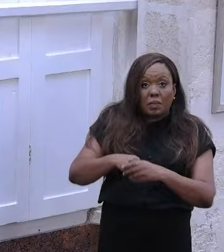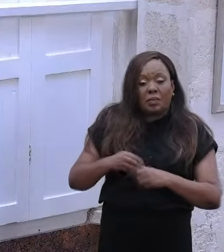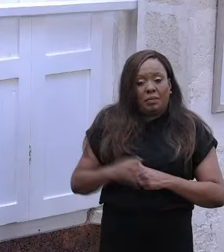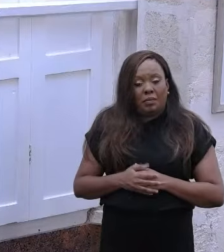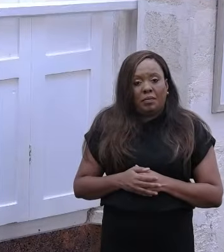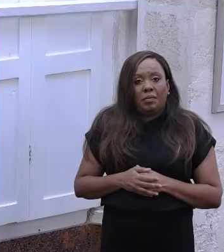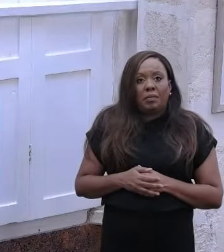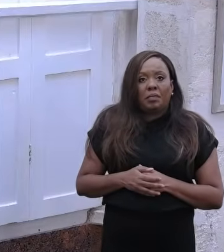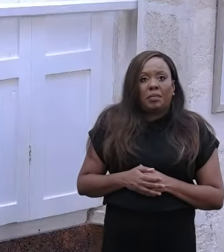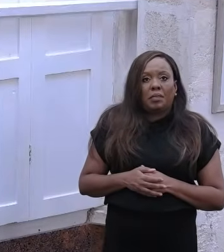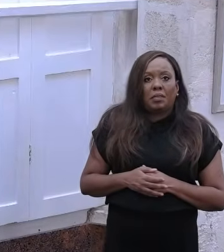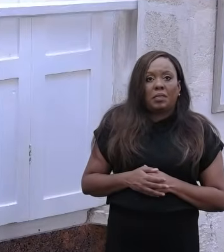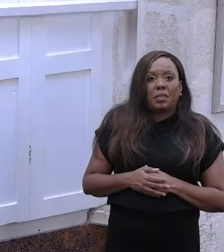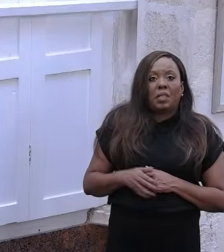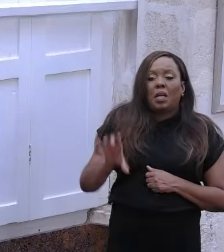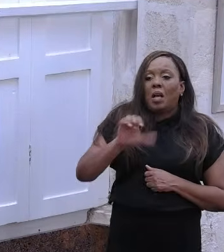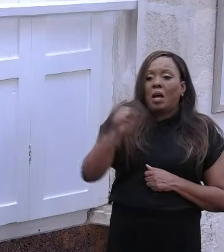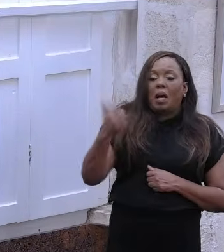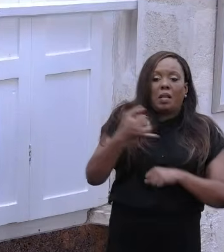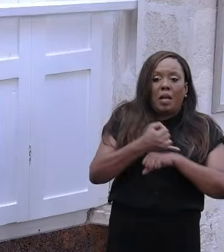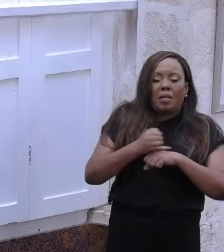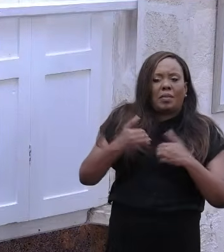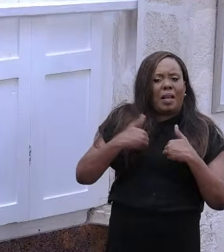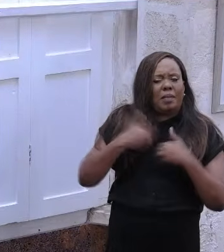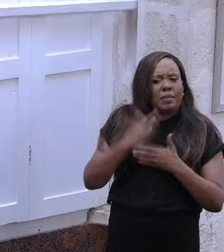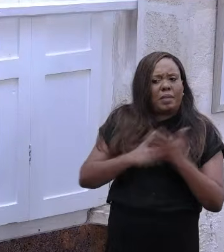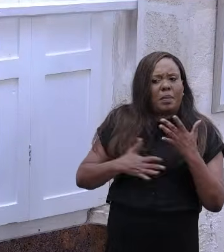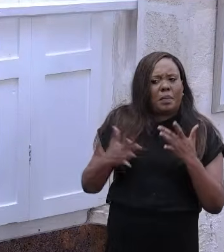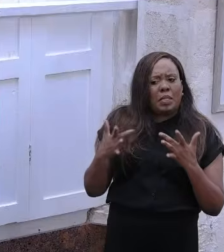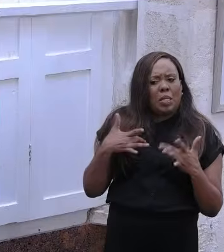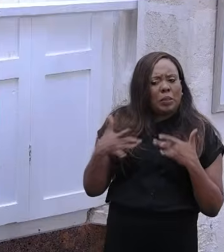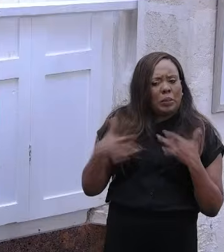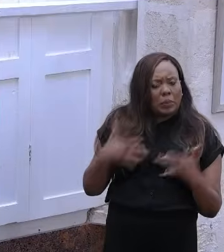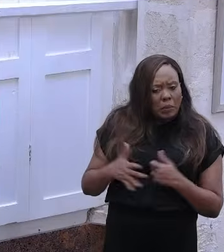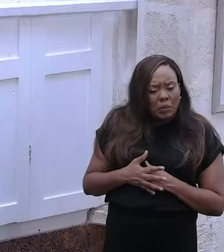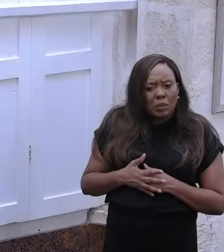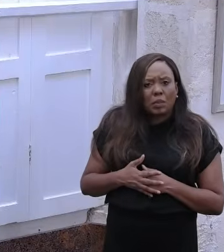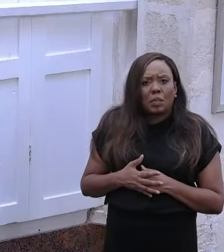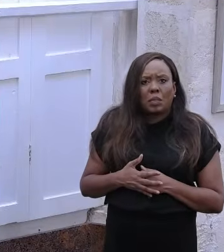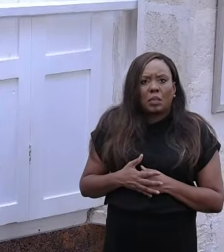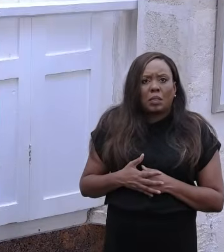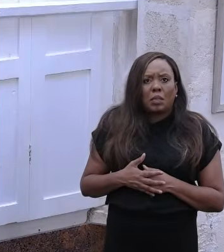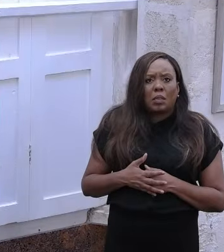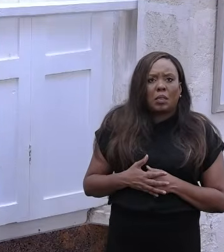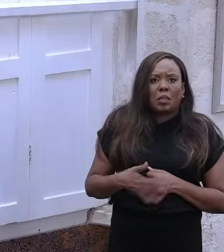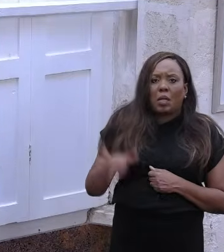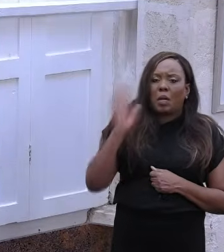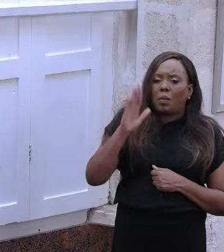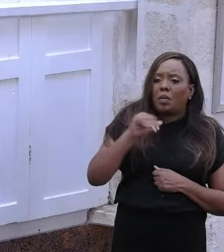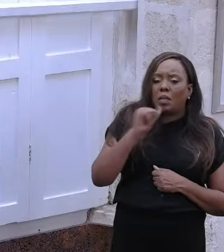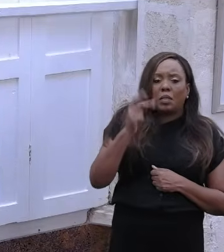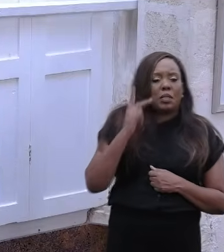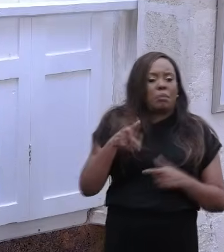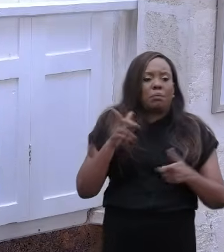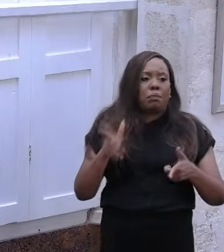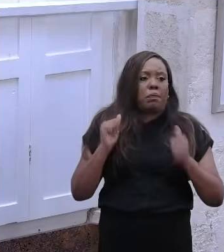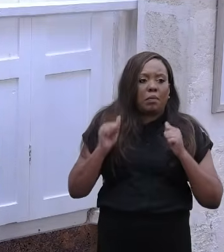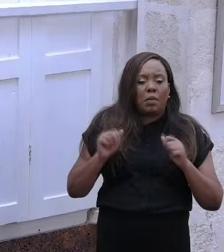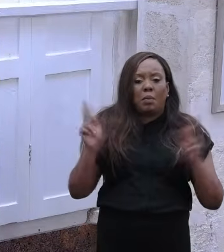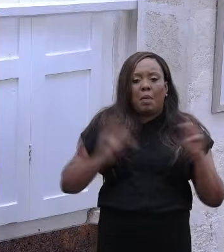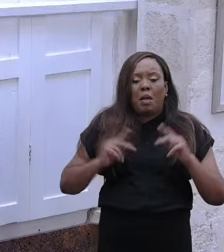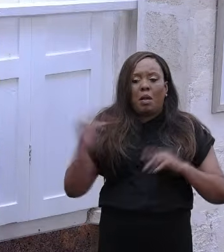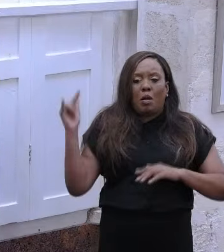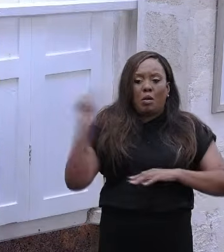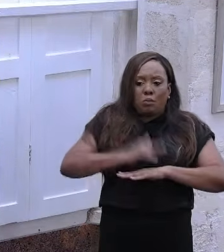their concerns too. So you're not going to see a rapid influx of people in the way that you